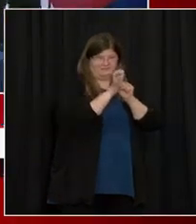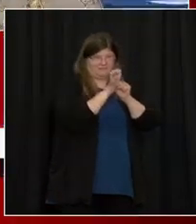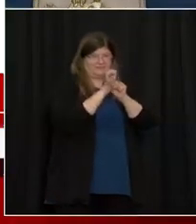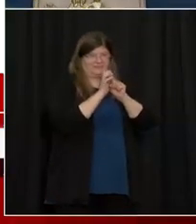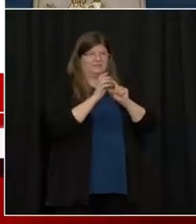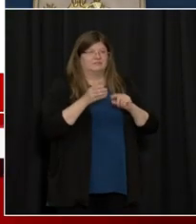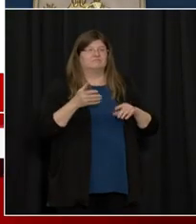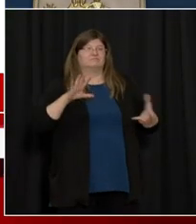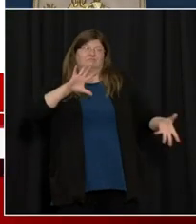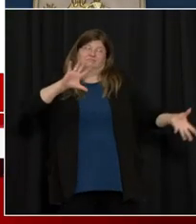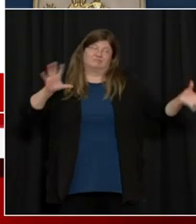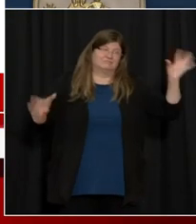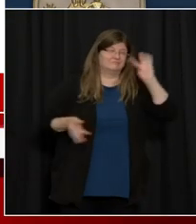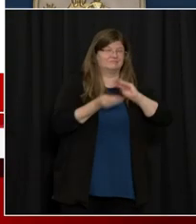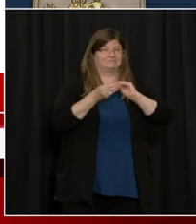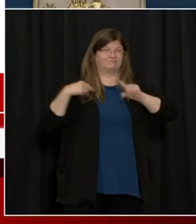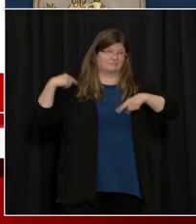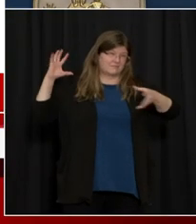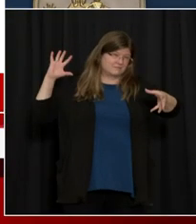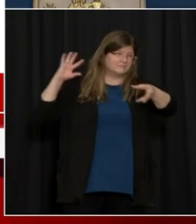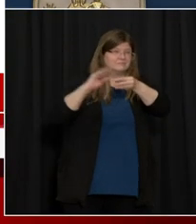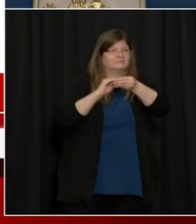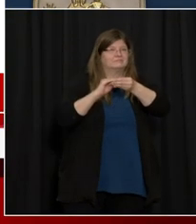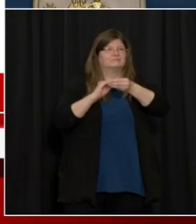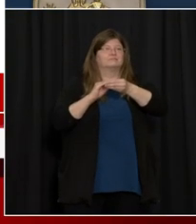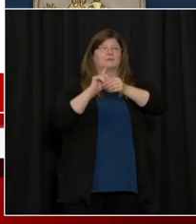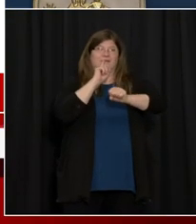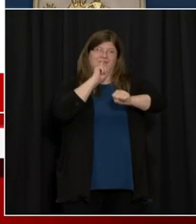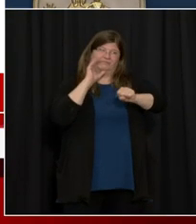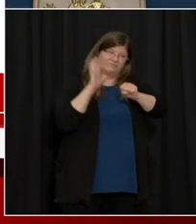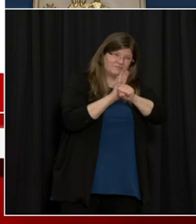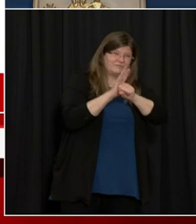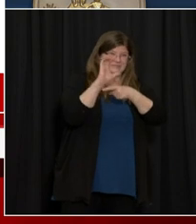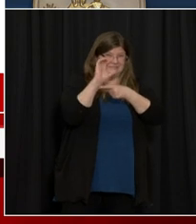the number of cumulative confirmed cases to